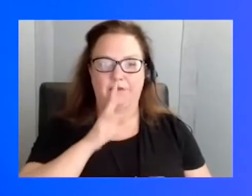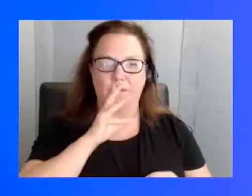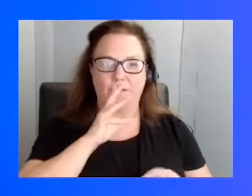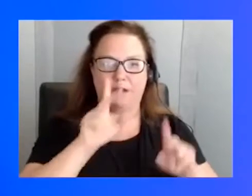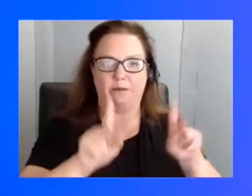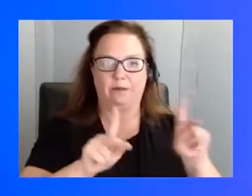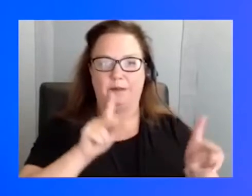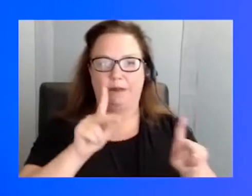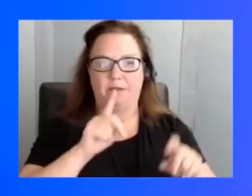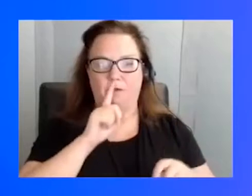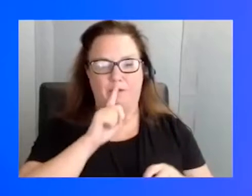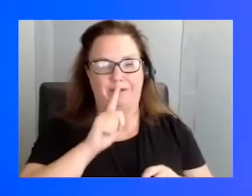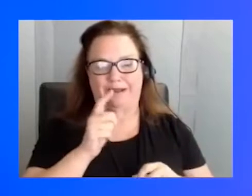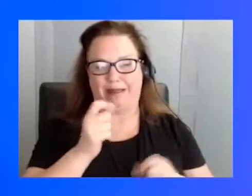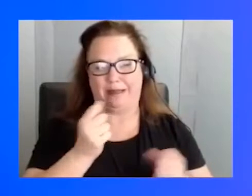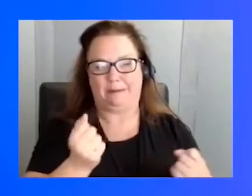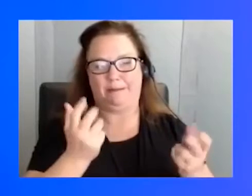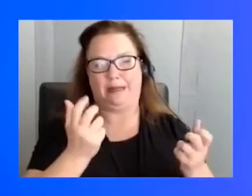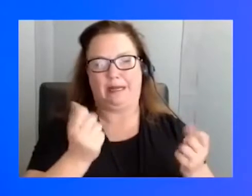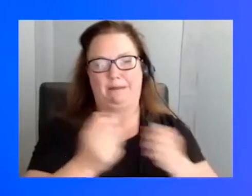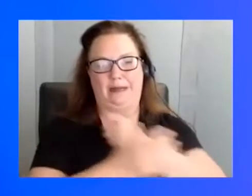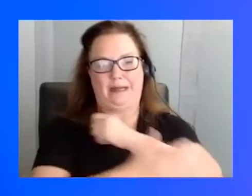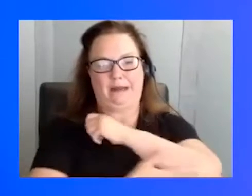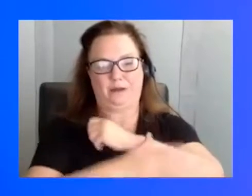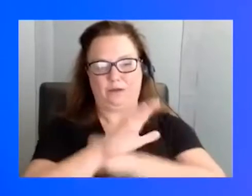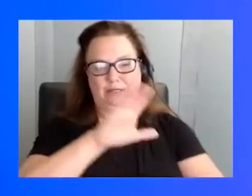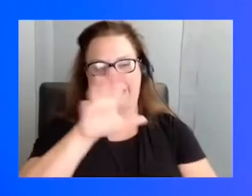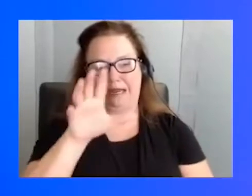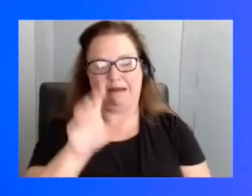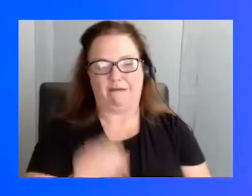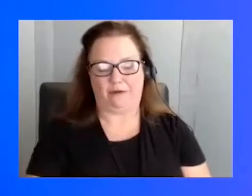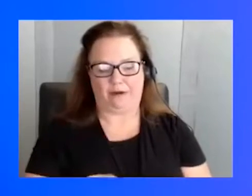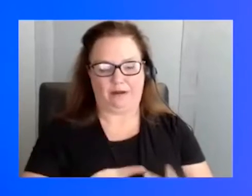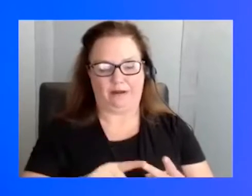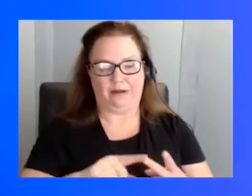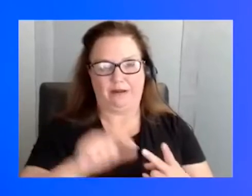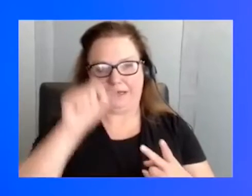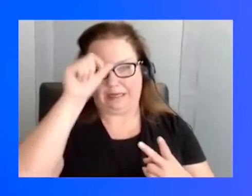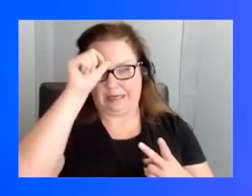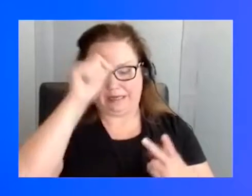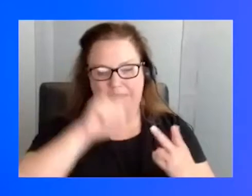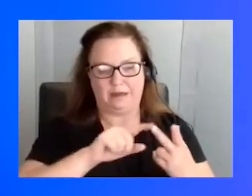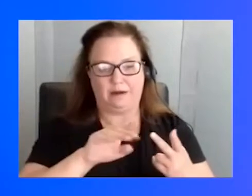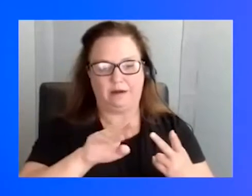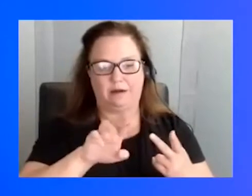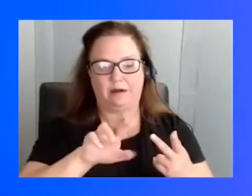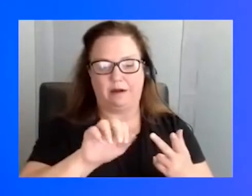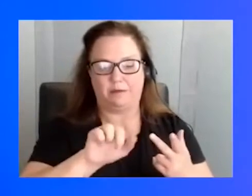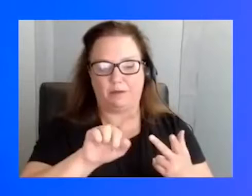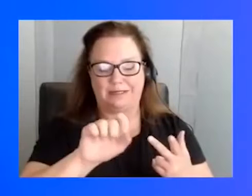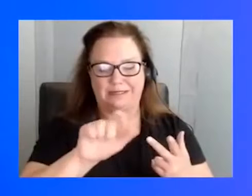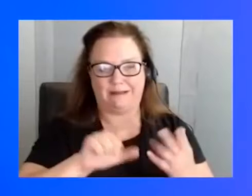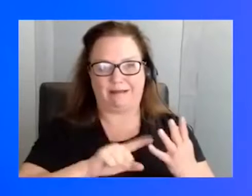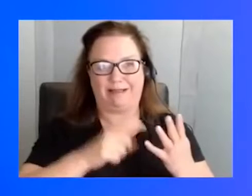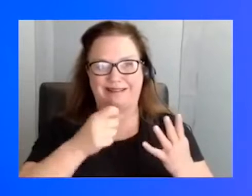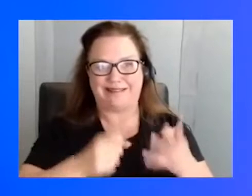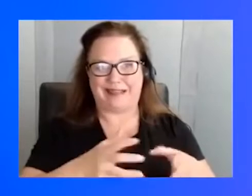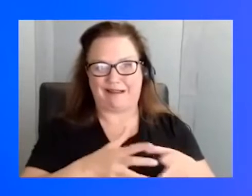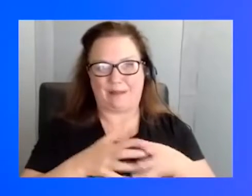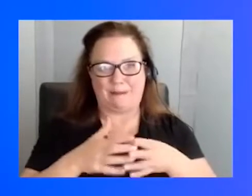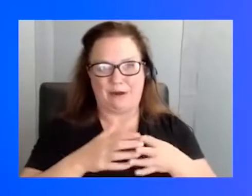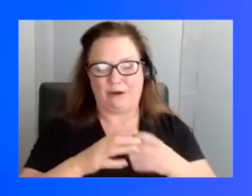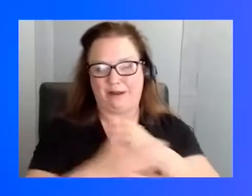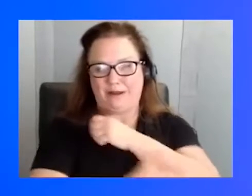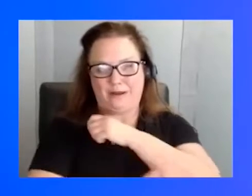really in many, many countries in Africa, if you're talking to people in India, Brazil, a lot of South American countries as well, the pandemic is not over for